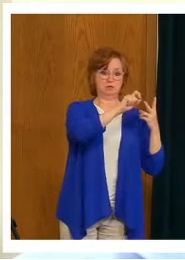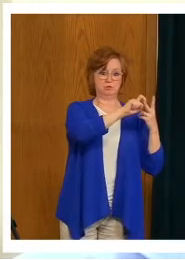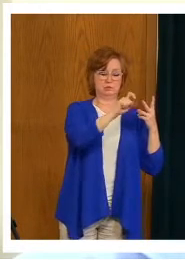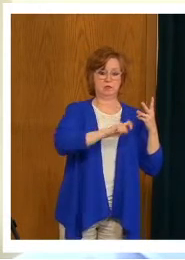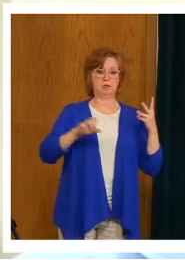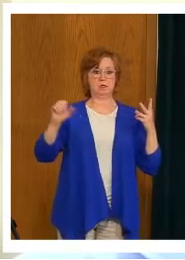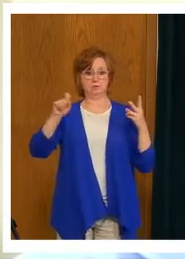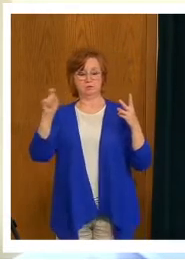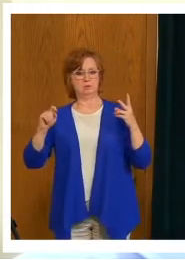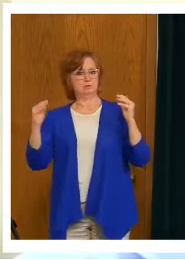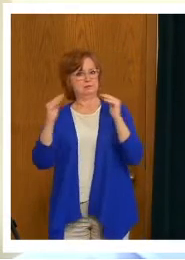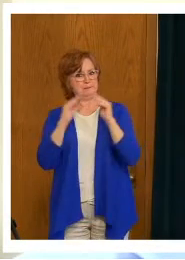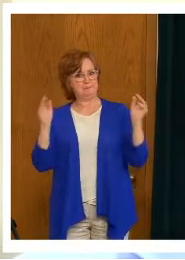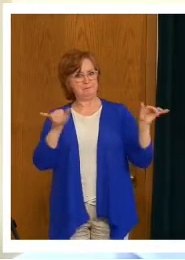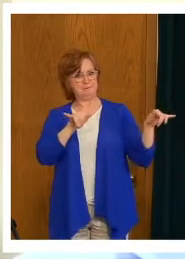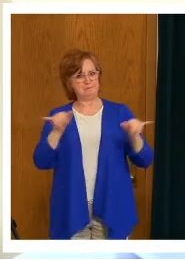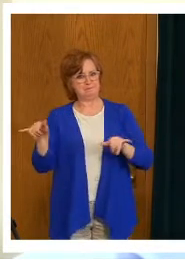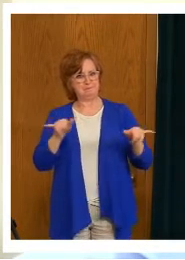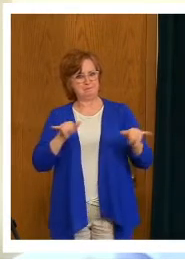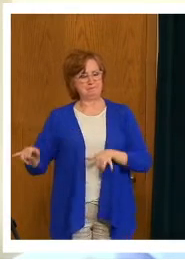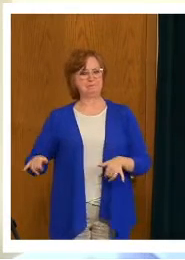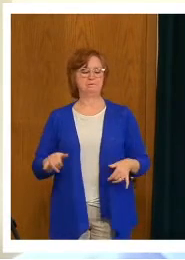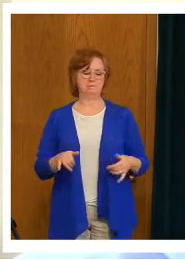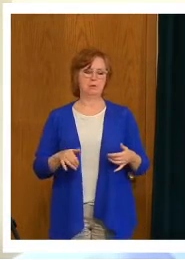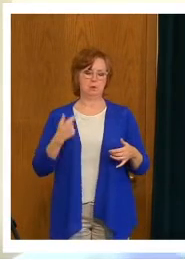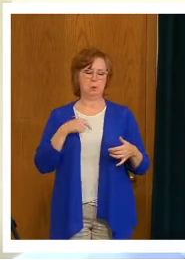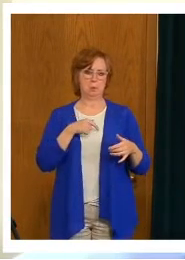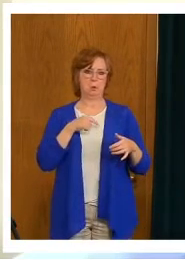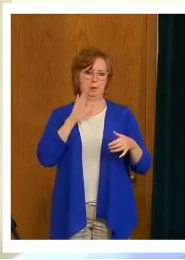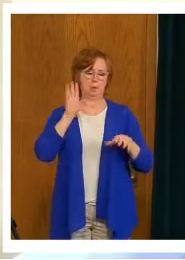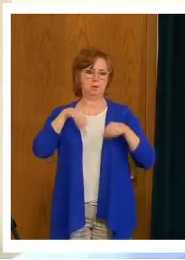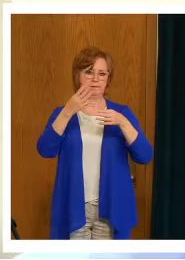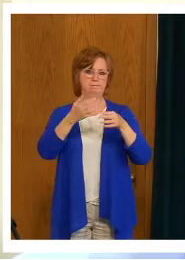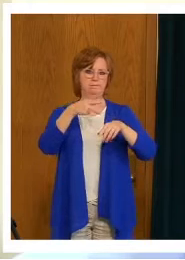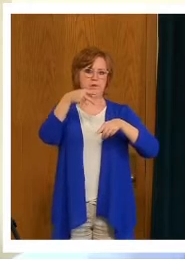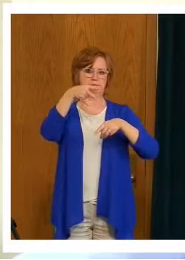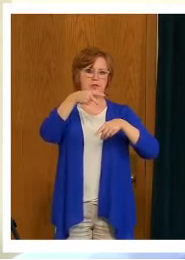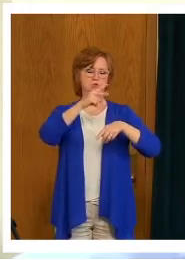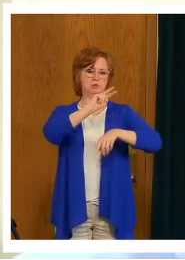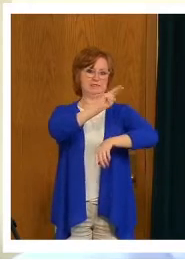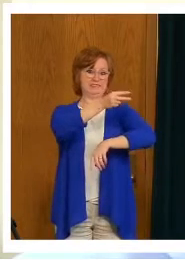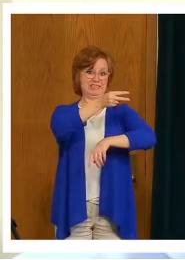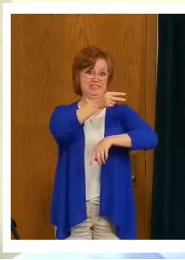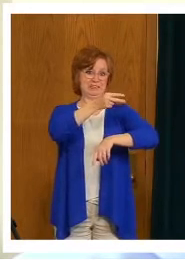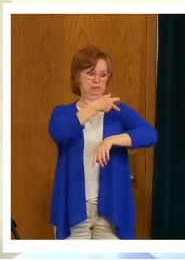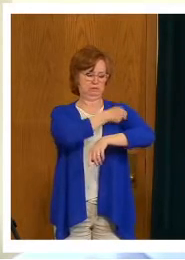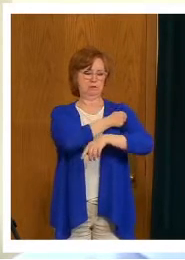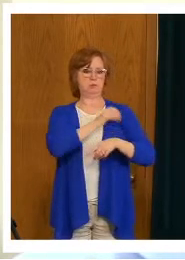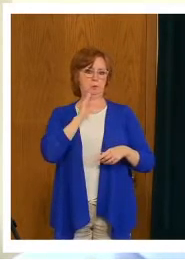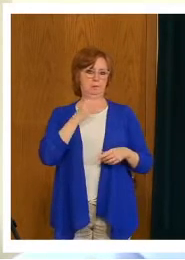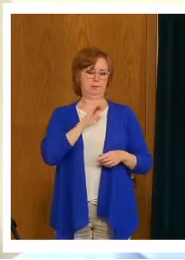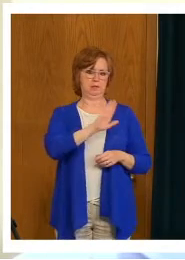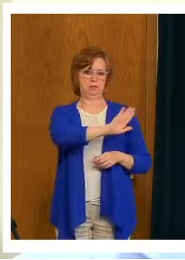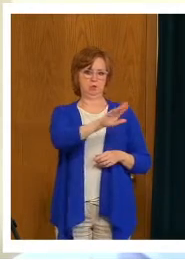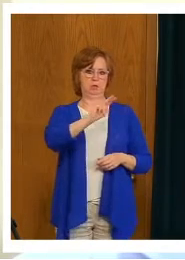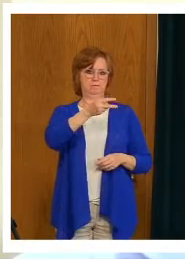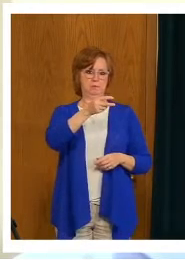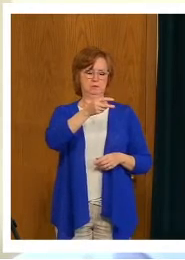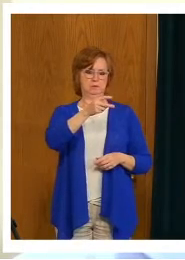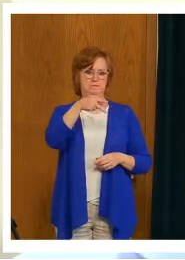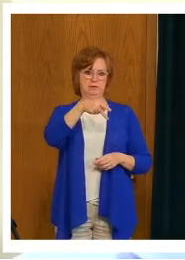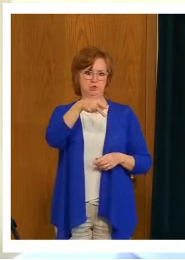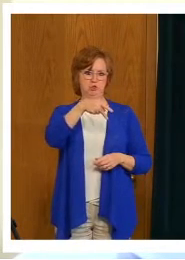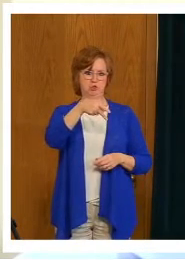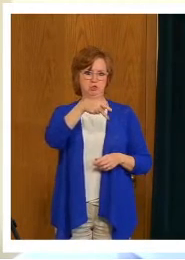will be offered in Saskatchewan as a second dose. If we do have any additional supplies of AstraZeneca, there'll be a choice that if you got